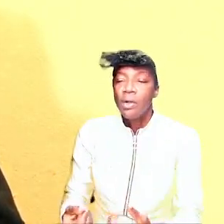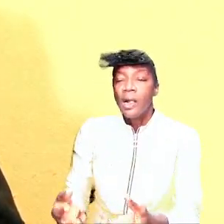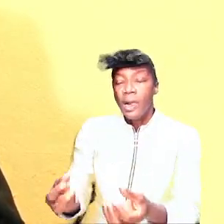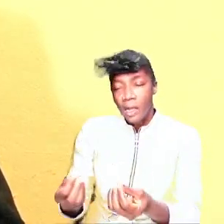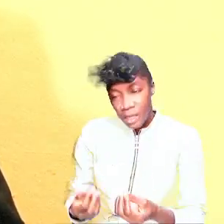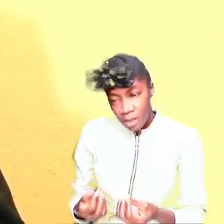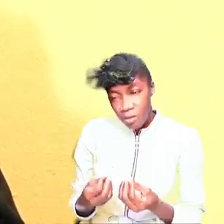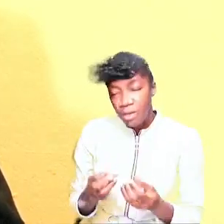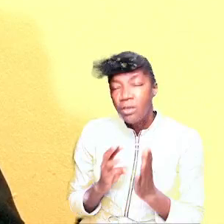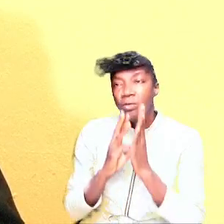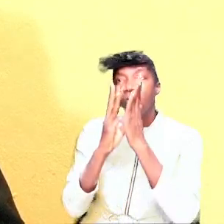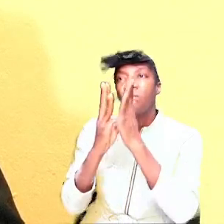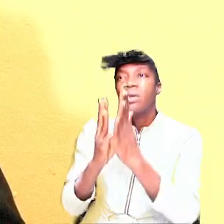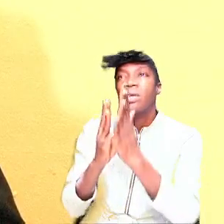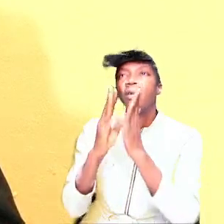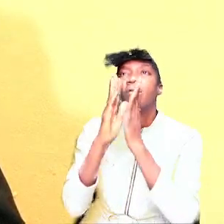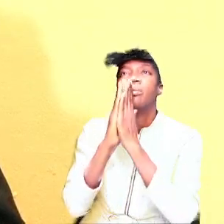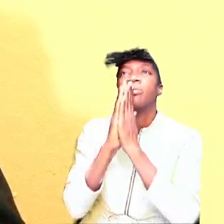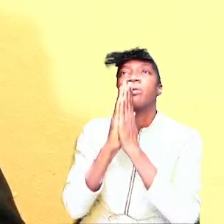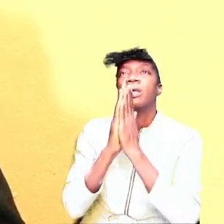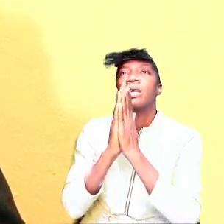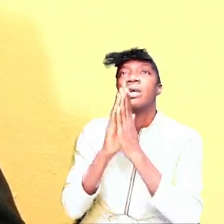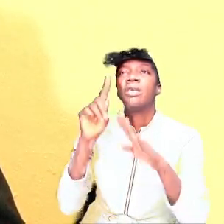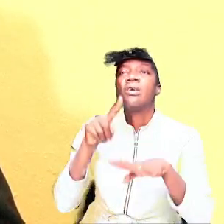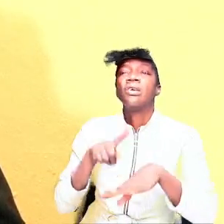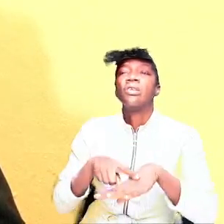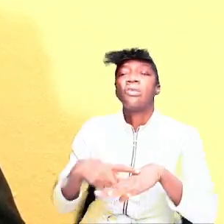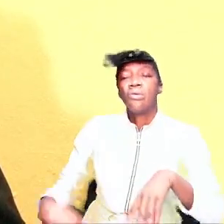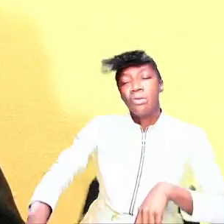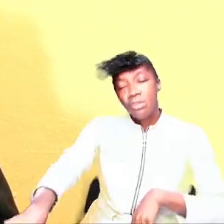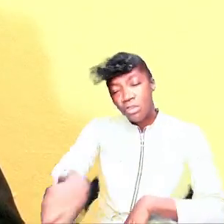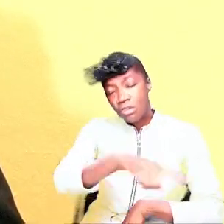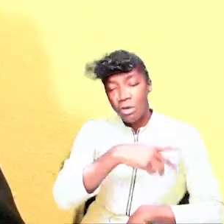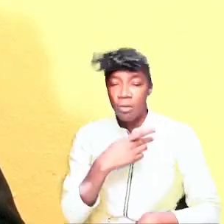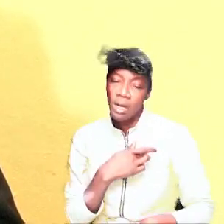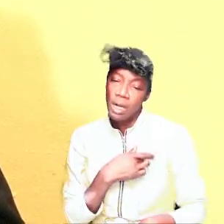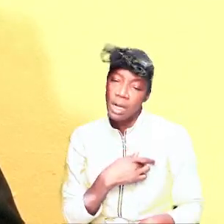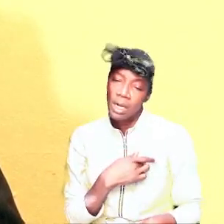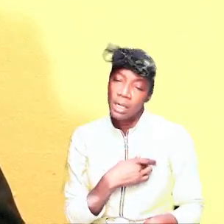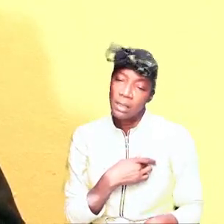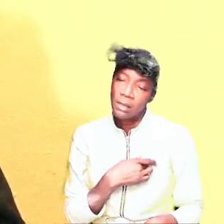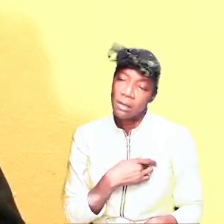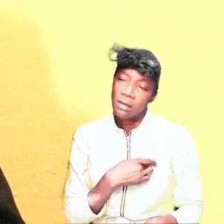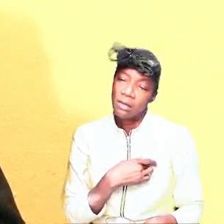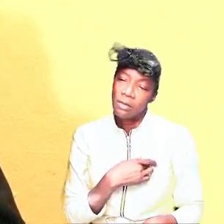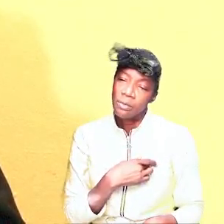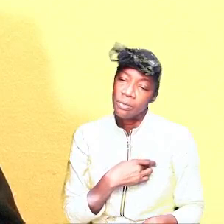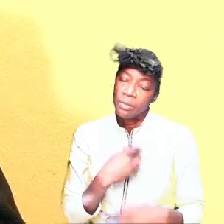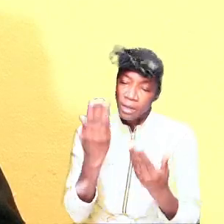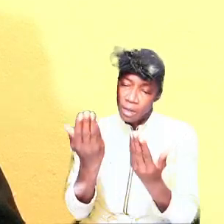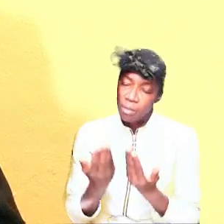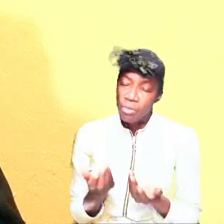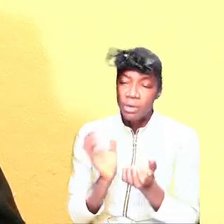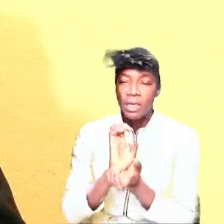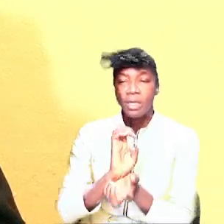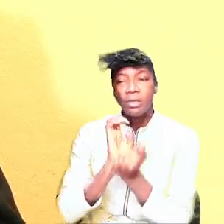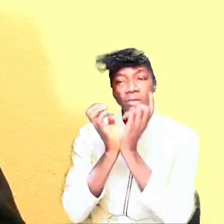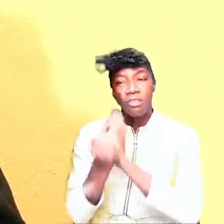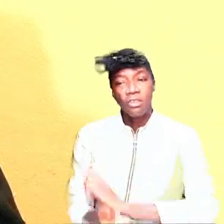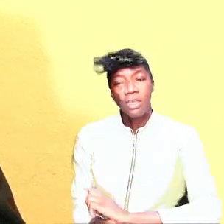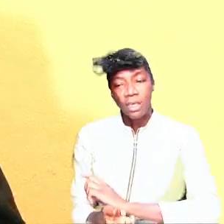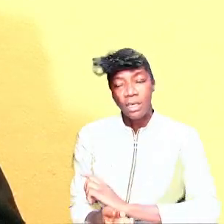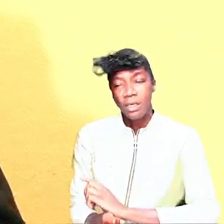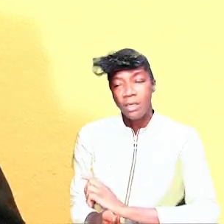you will. We pray, God, that you will touch our hearts and that you will stir our hearts and that you will bring a change, that we might